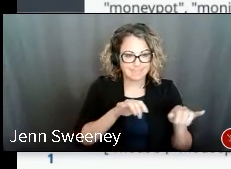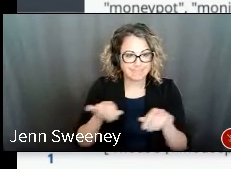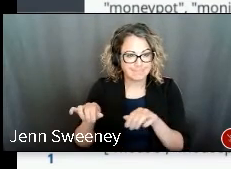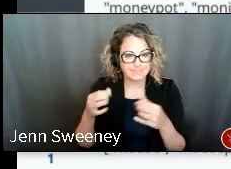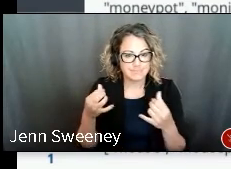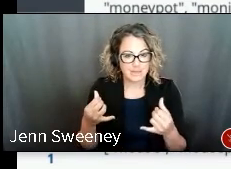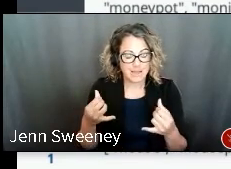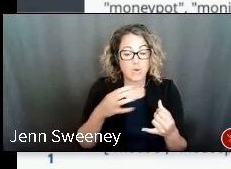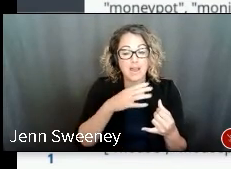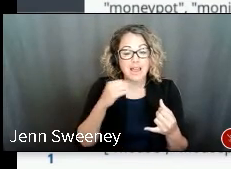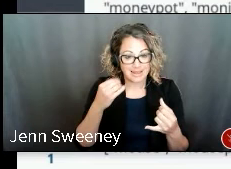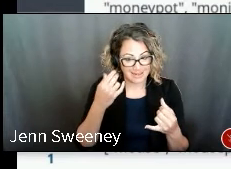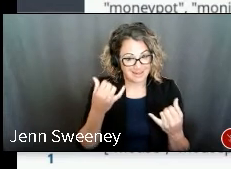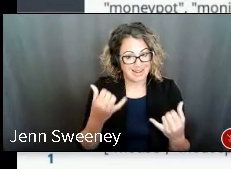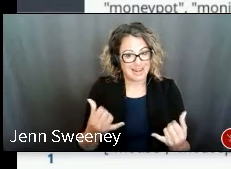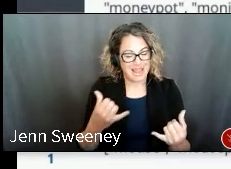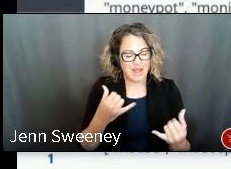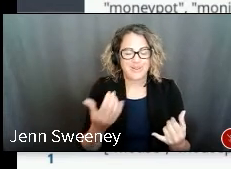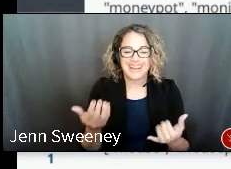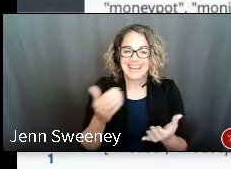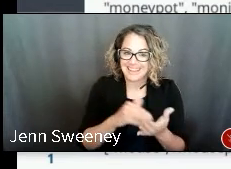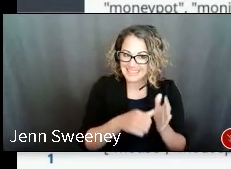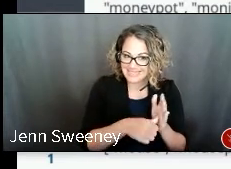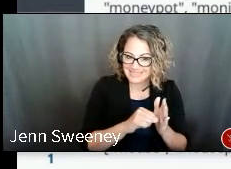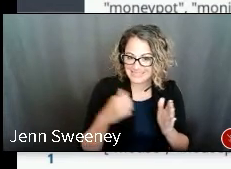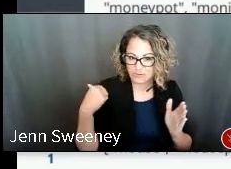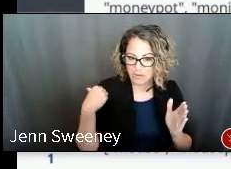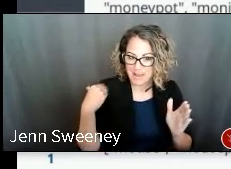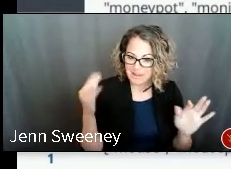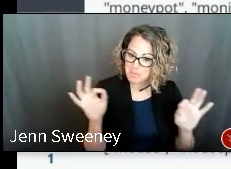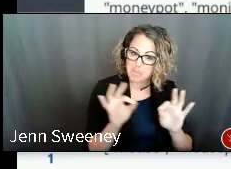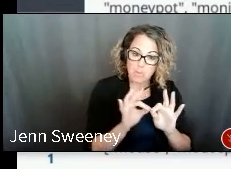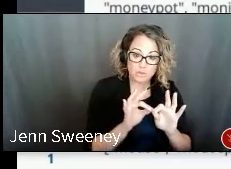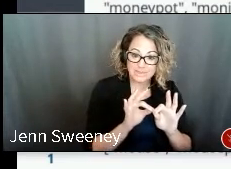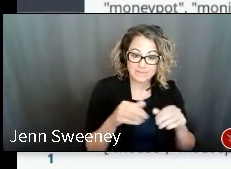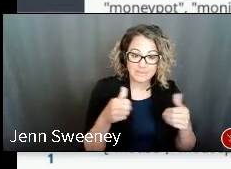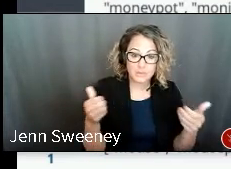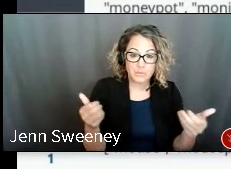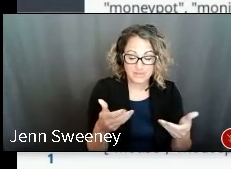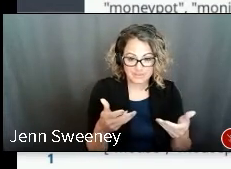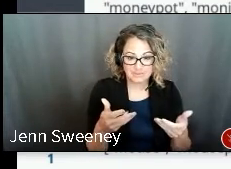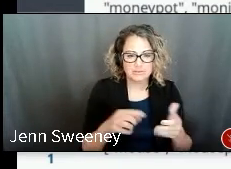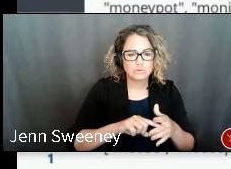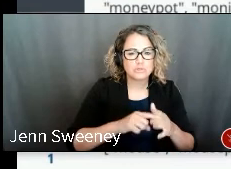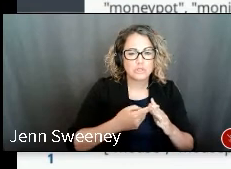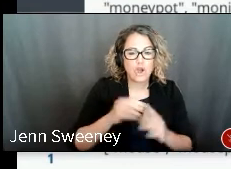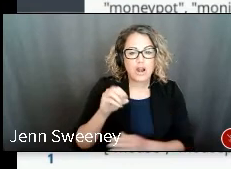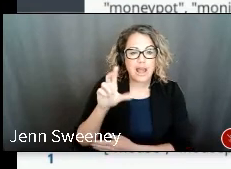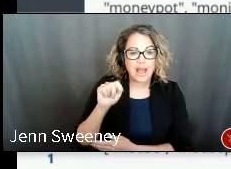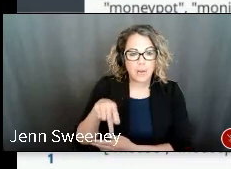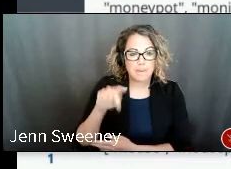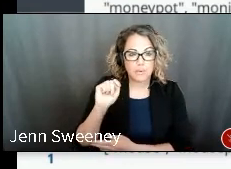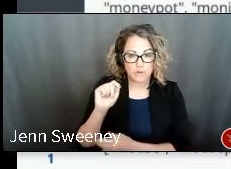And now we should be reminded again. One important thing is to start output